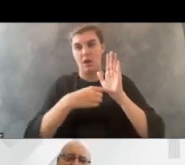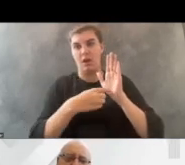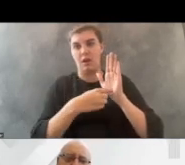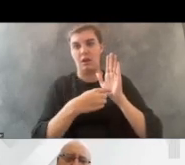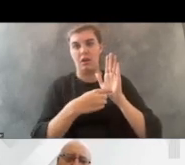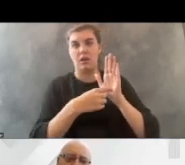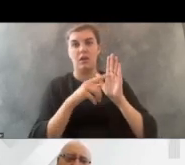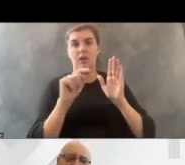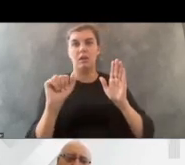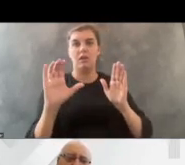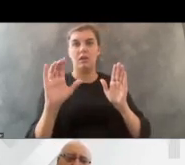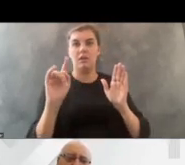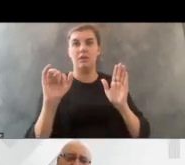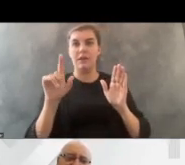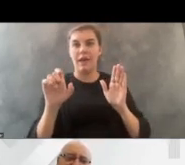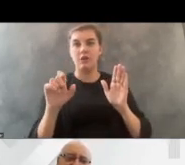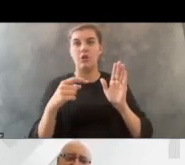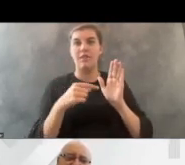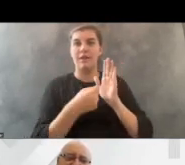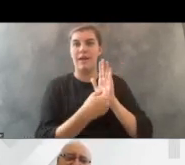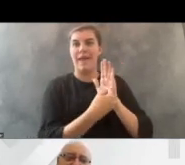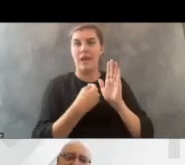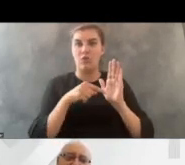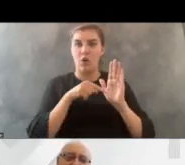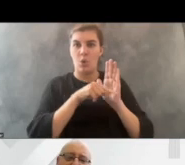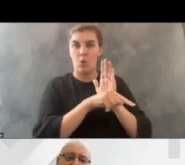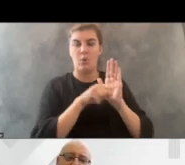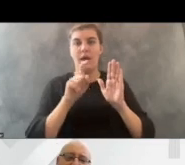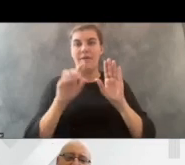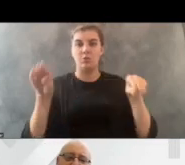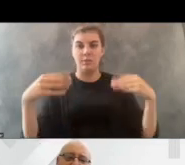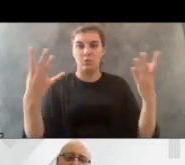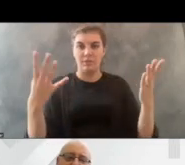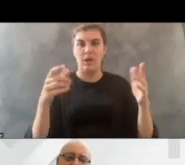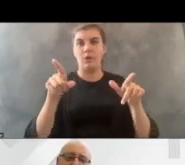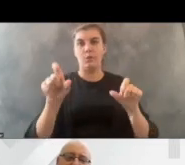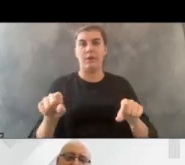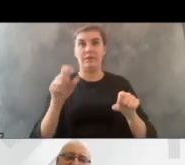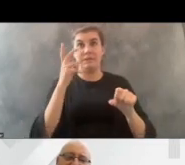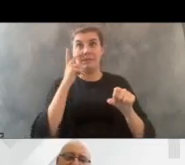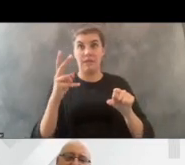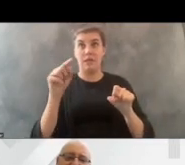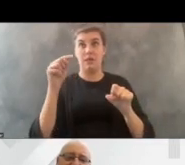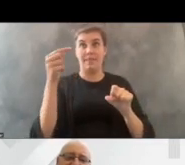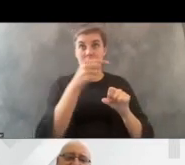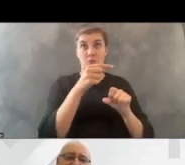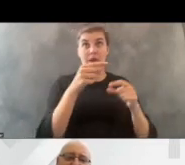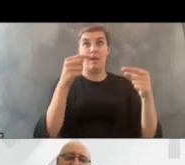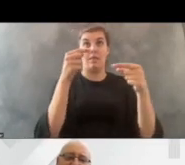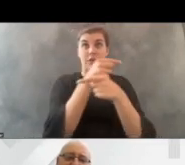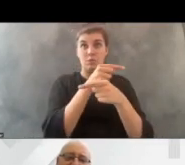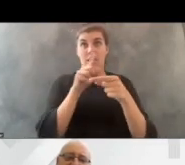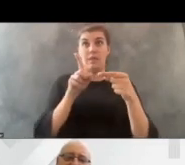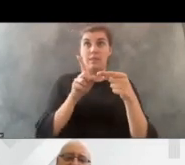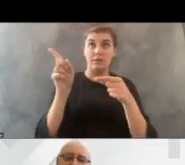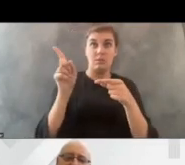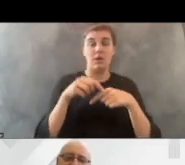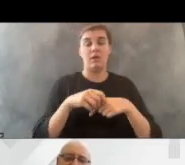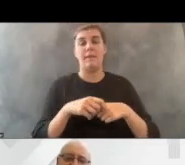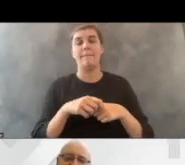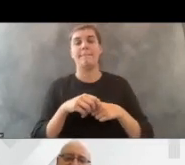If you use a vertical edge treatment, then it has to be continuous and detectable, and the bottom